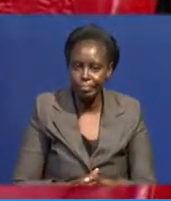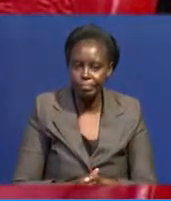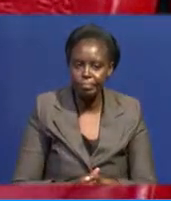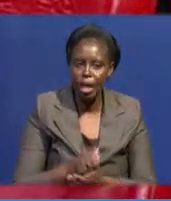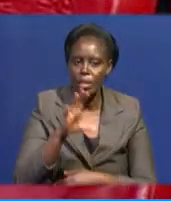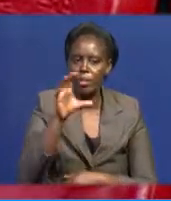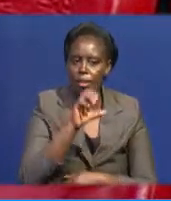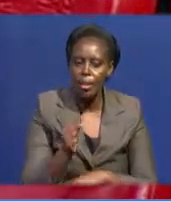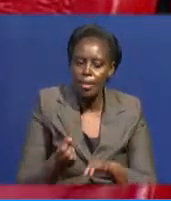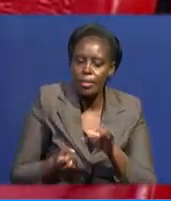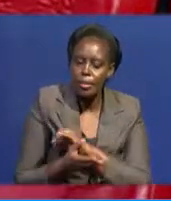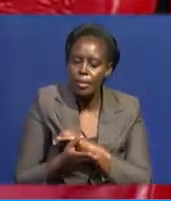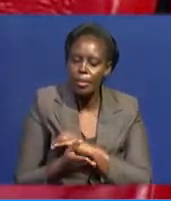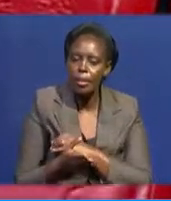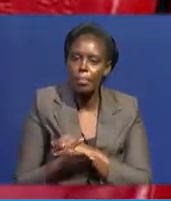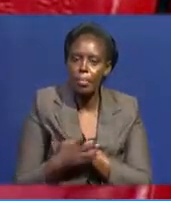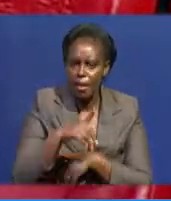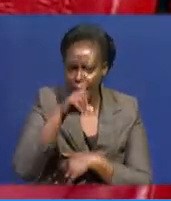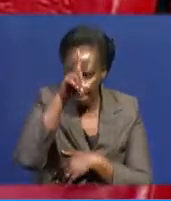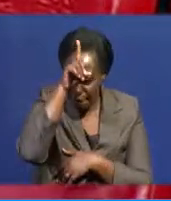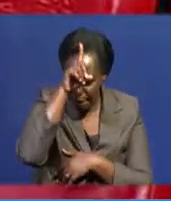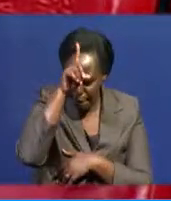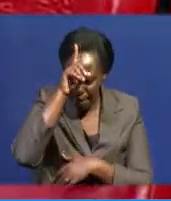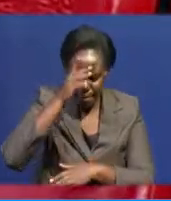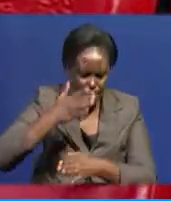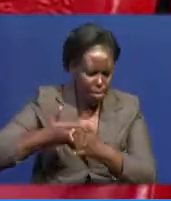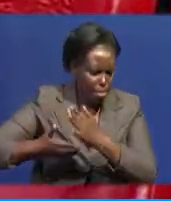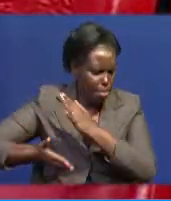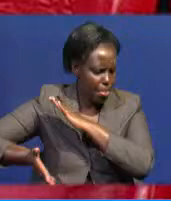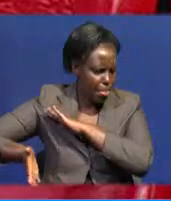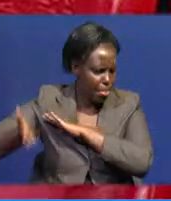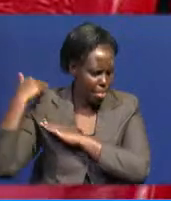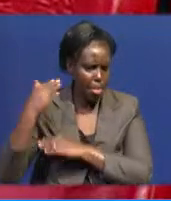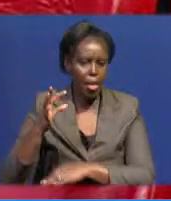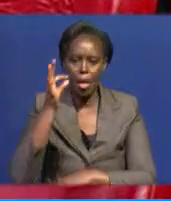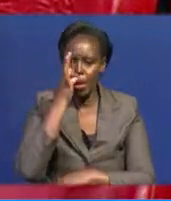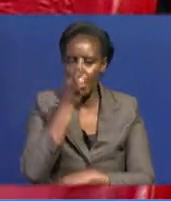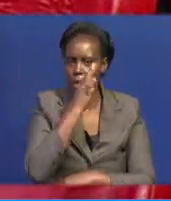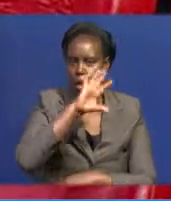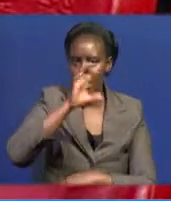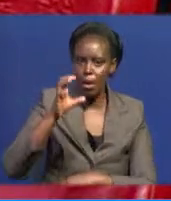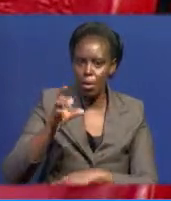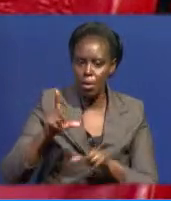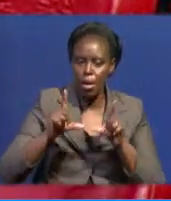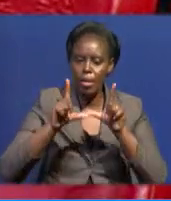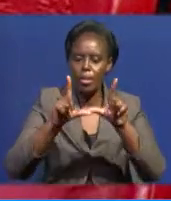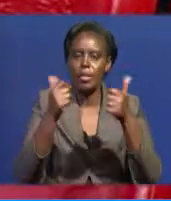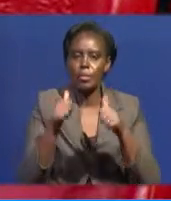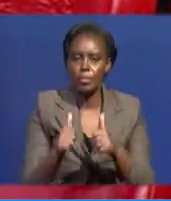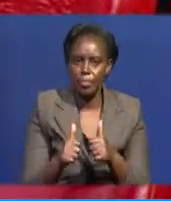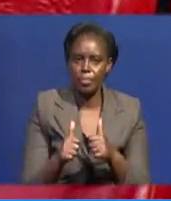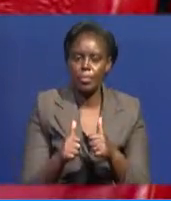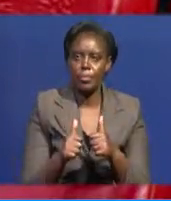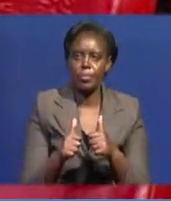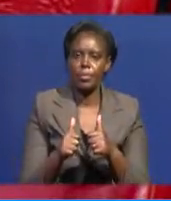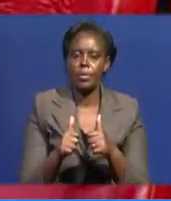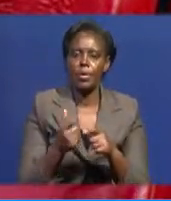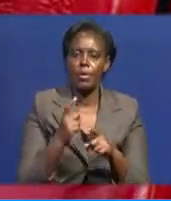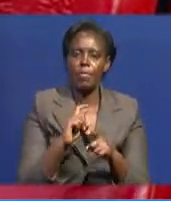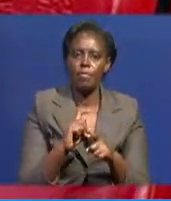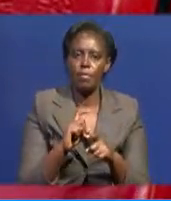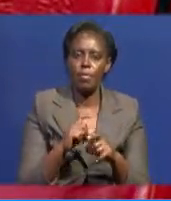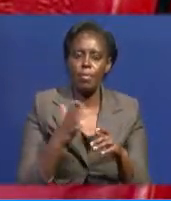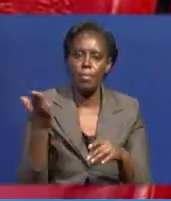us why the colonial villages, which are rampant, especially in Nyeri County, have not been issued with the titles despite the directive from